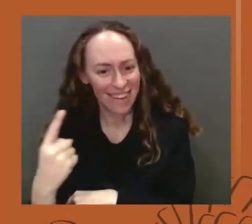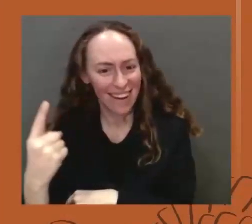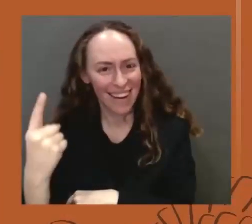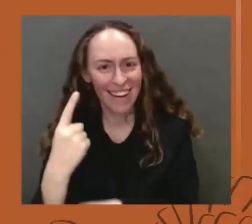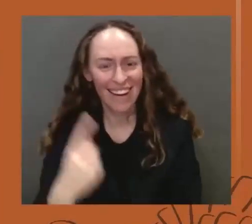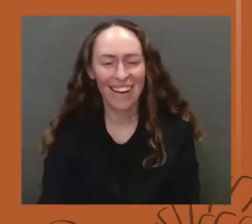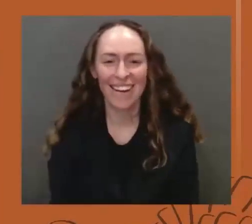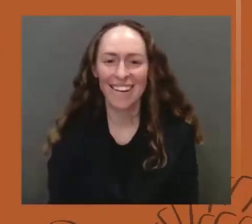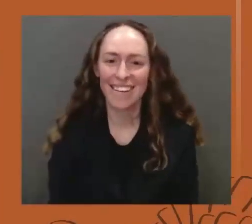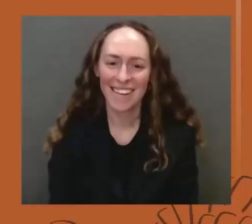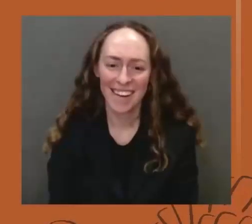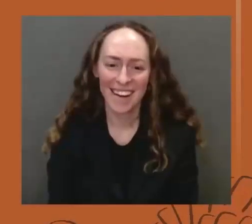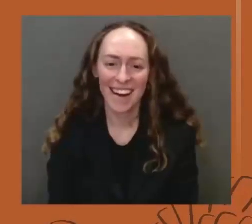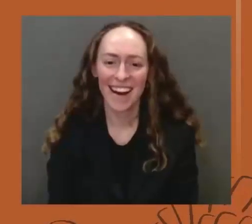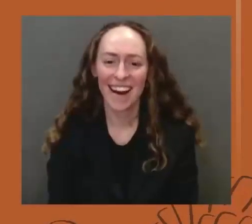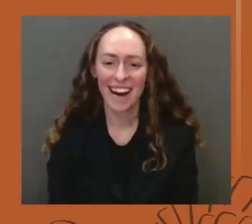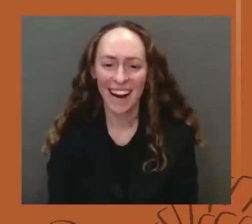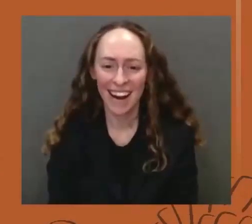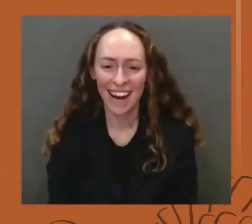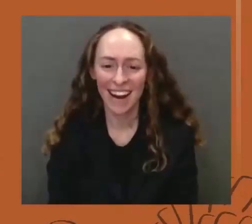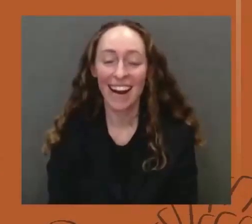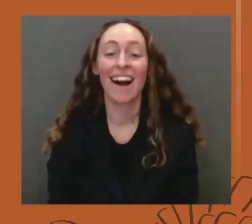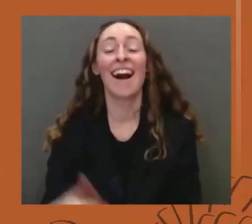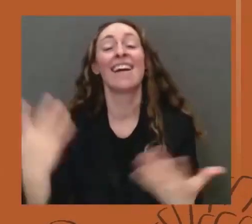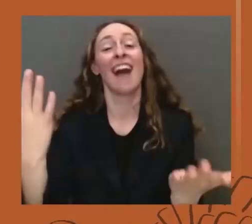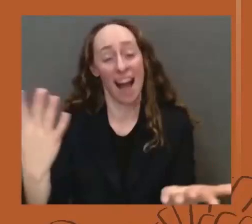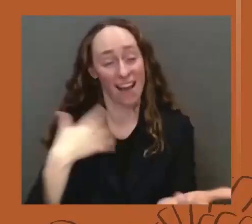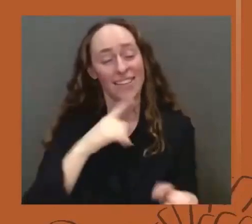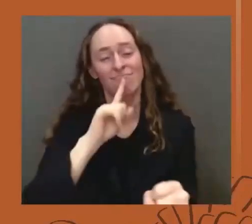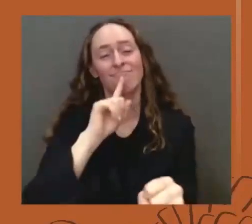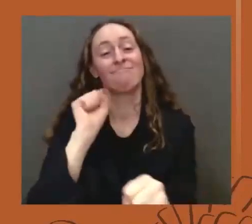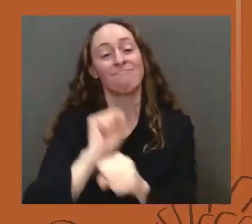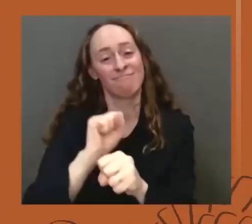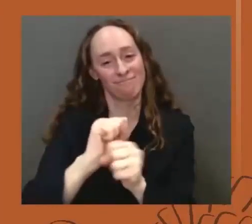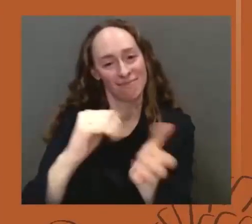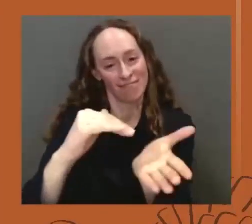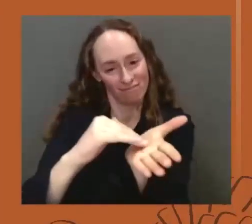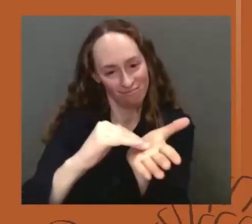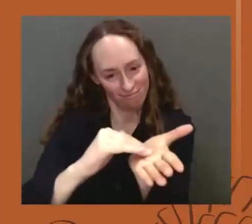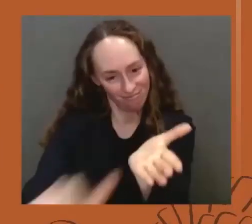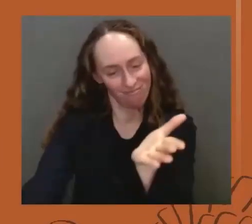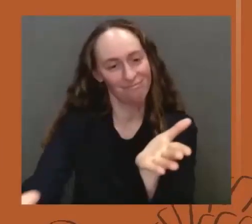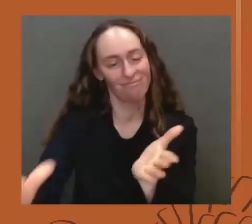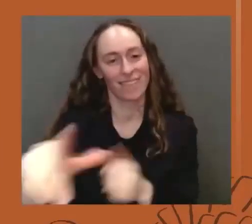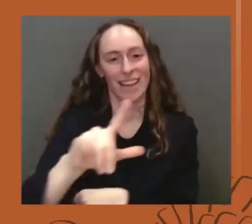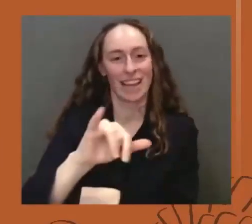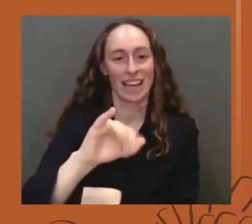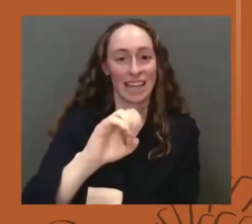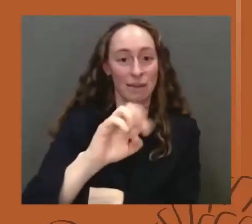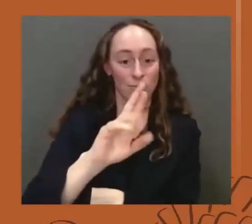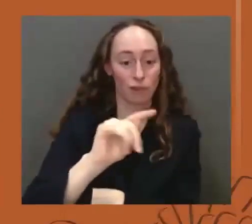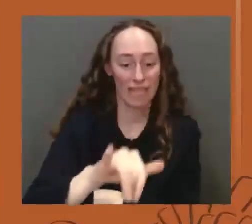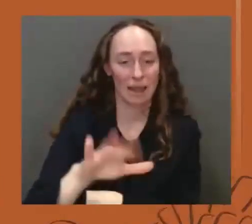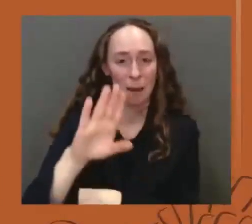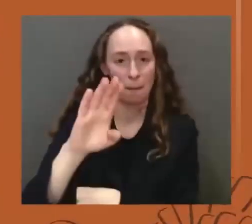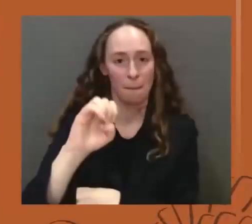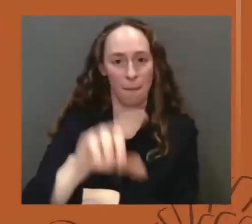I hereby pardon Liberty and Bell.